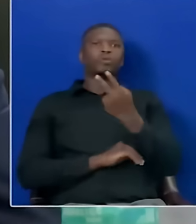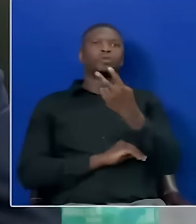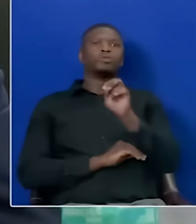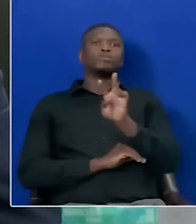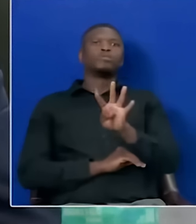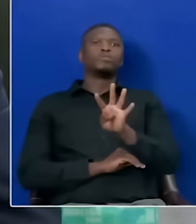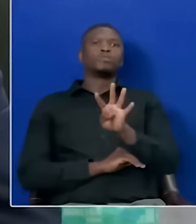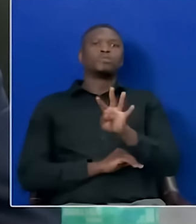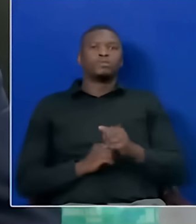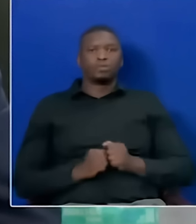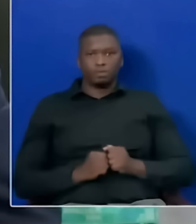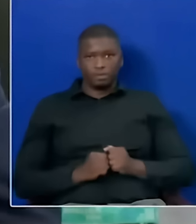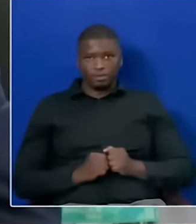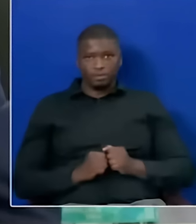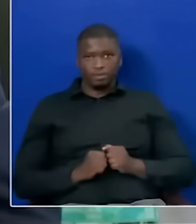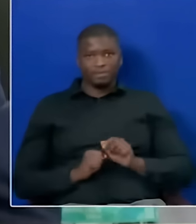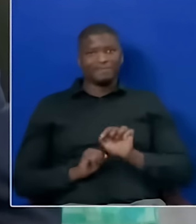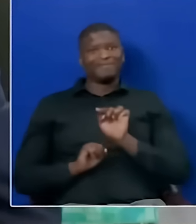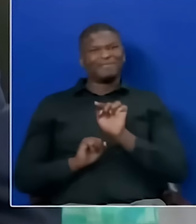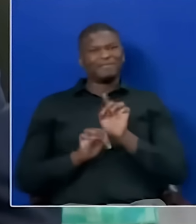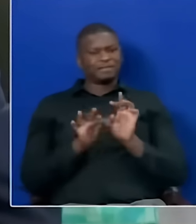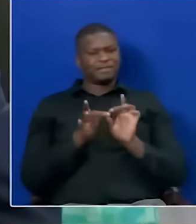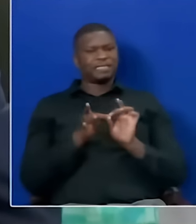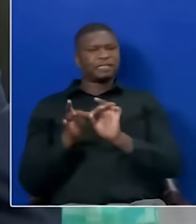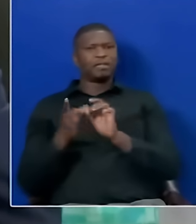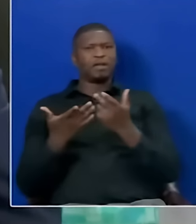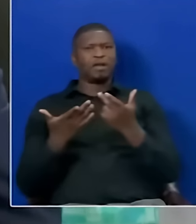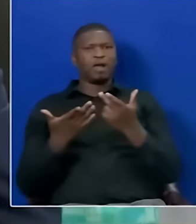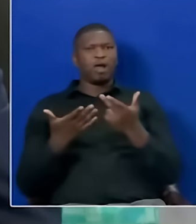This was relating to firearms,